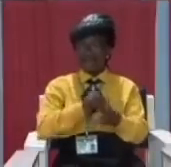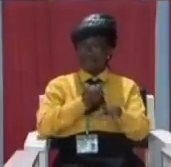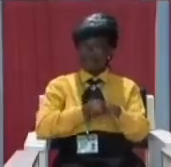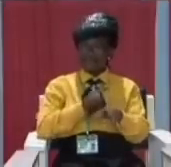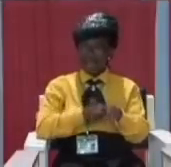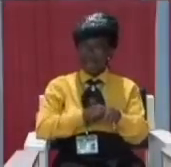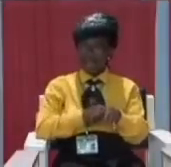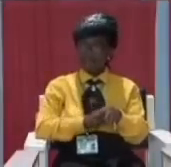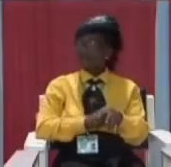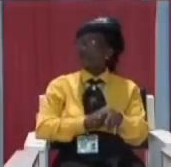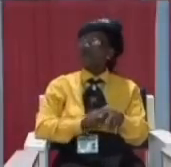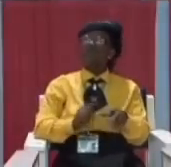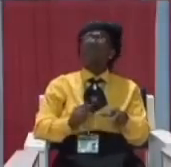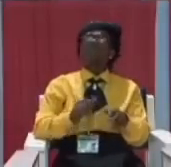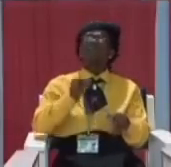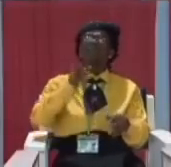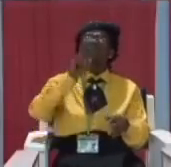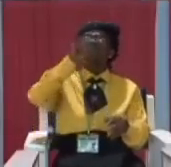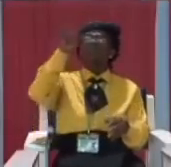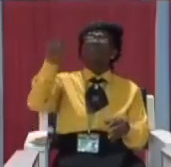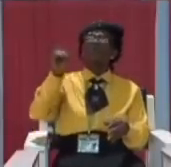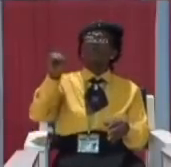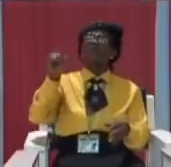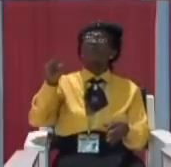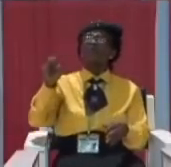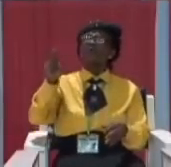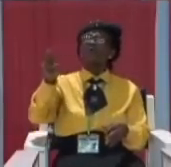never failed again.